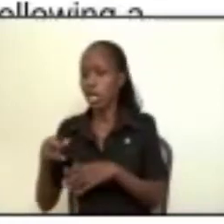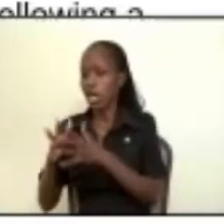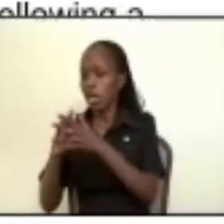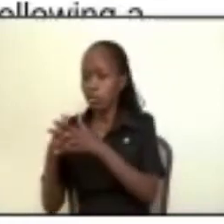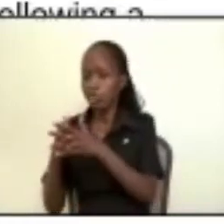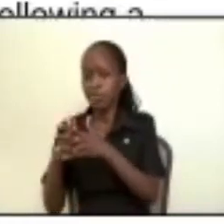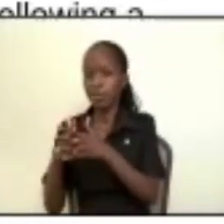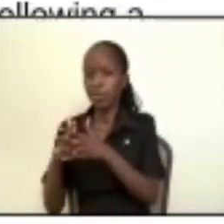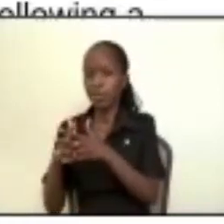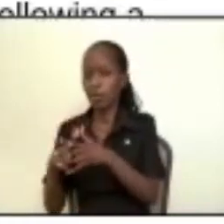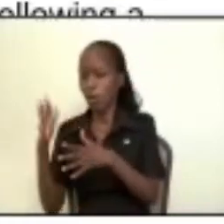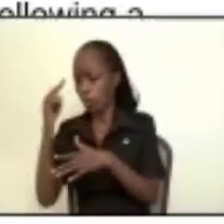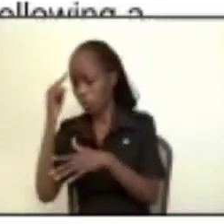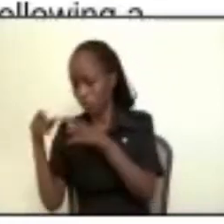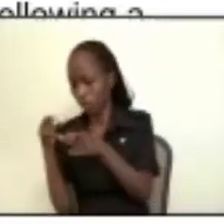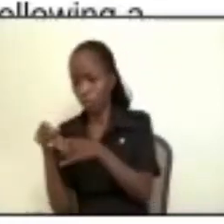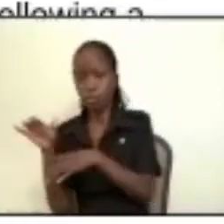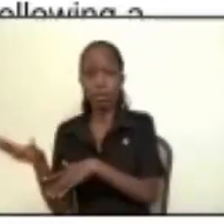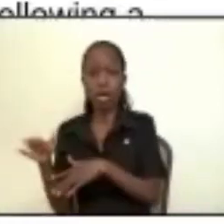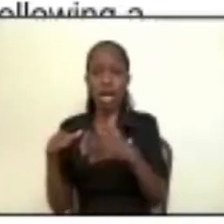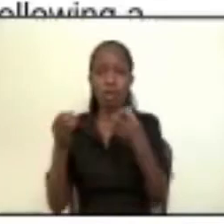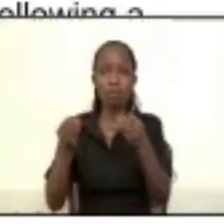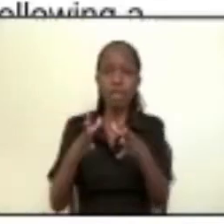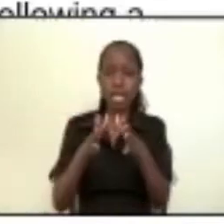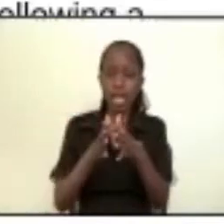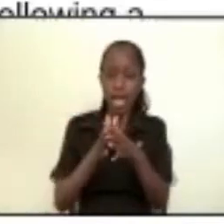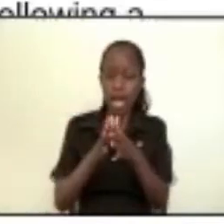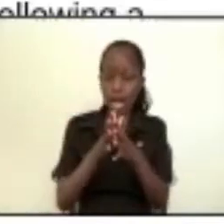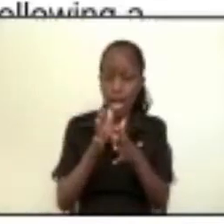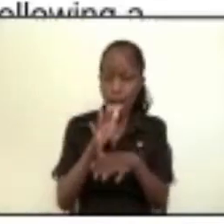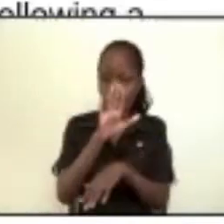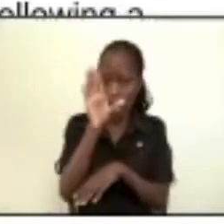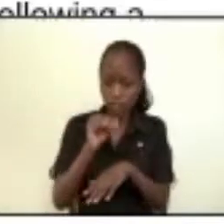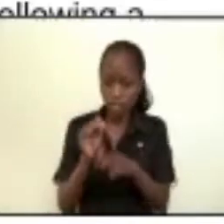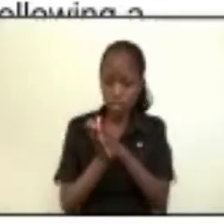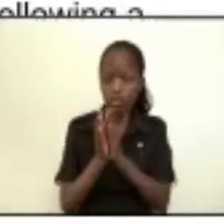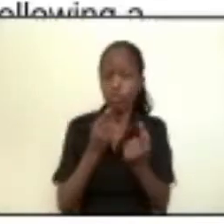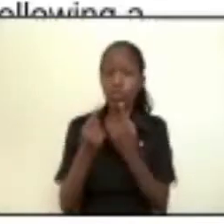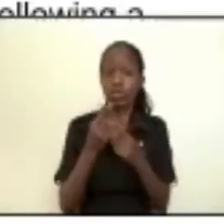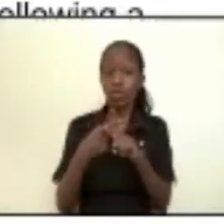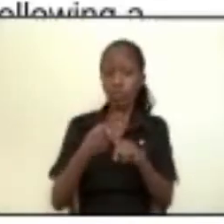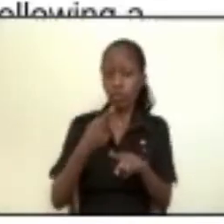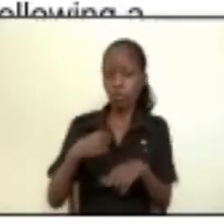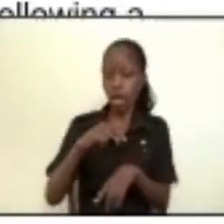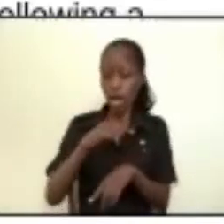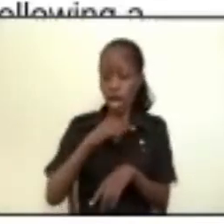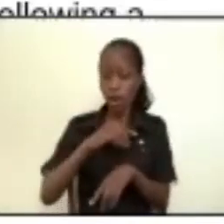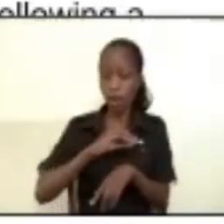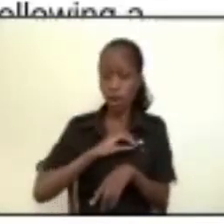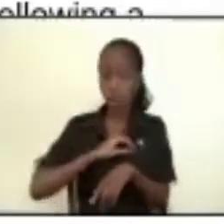these superpowers. How many African stories are we telling from our point of view and that are being